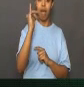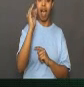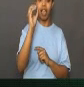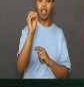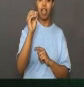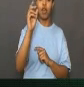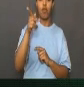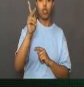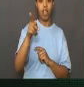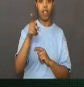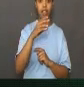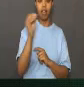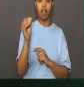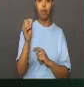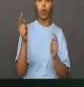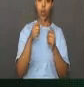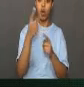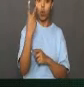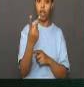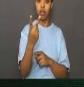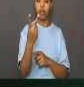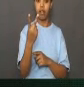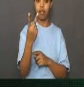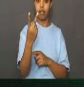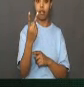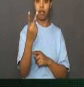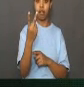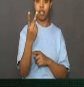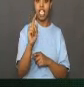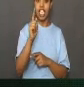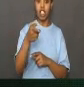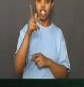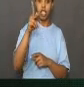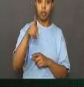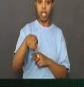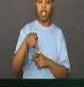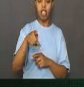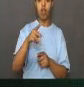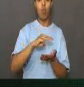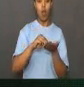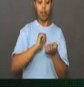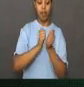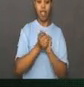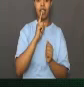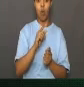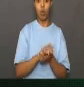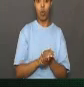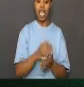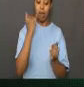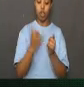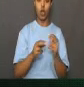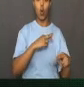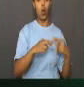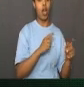1,6-biphosphate is split into 2 molecules of GP. The last